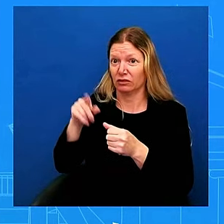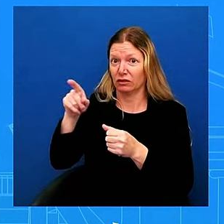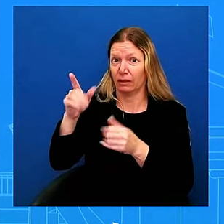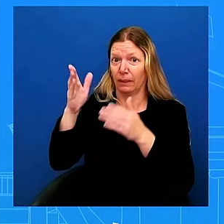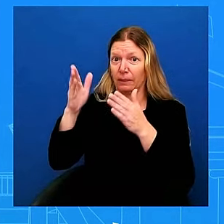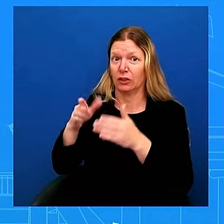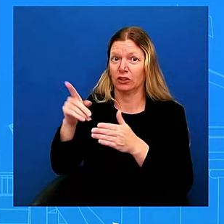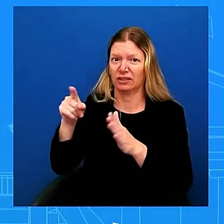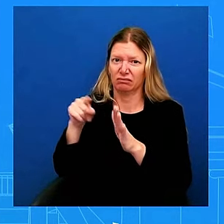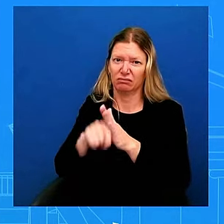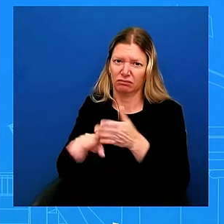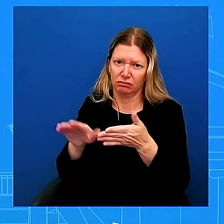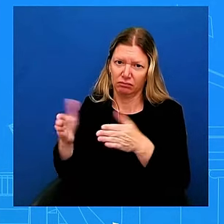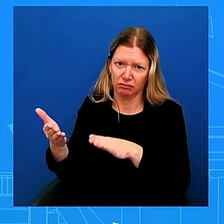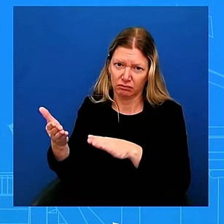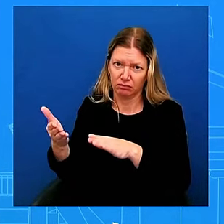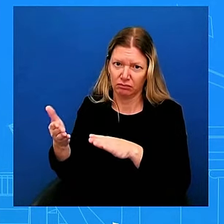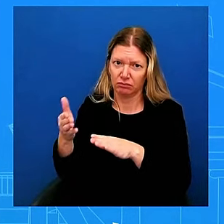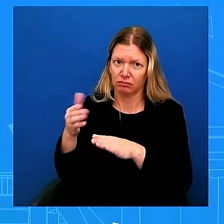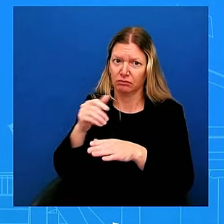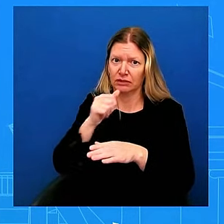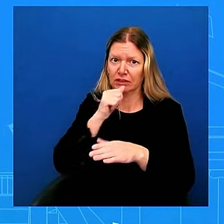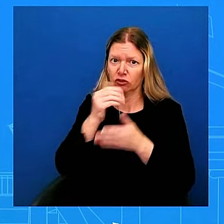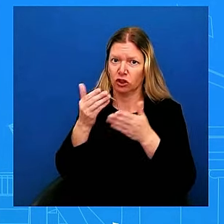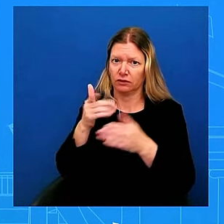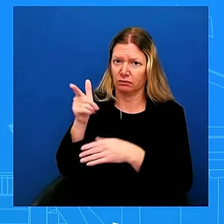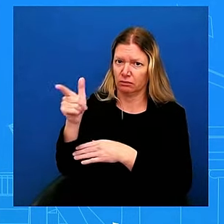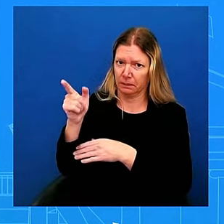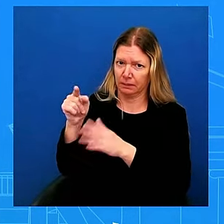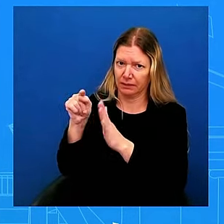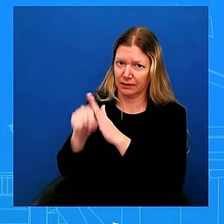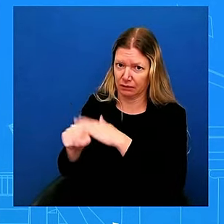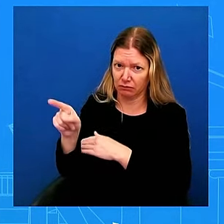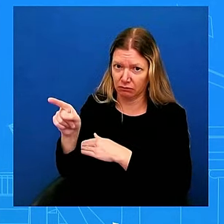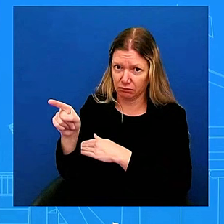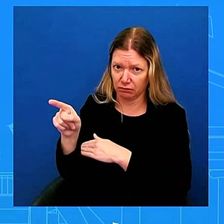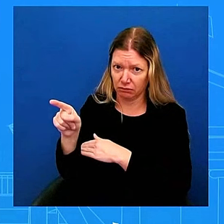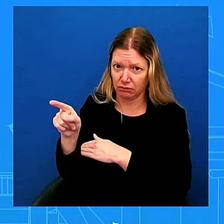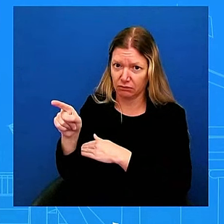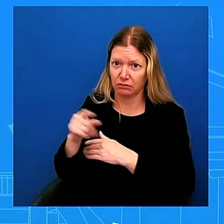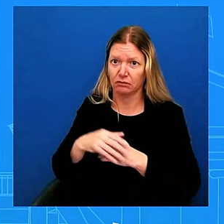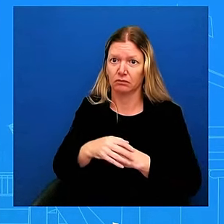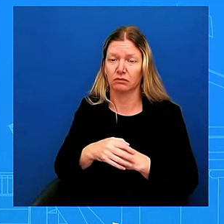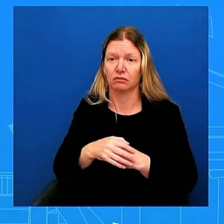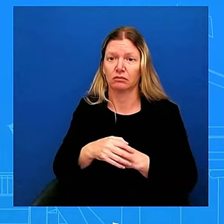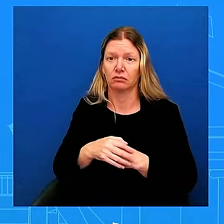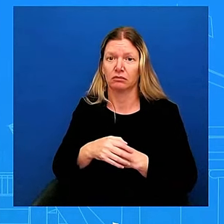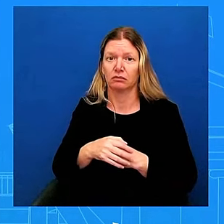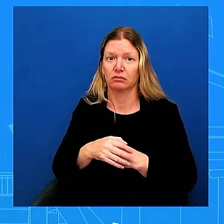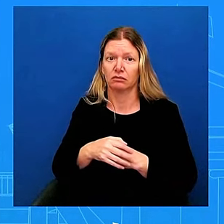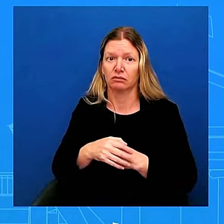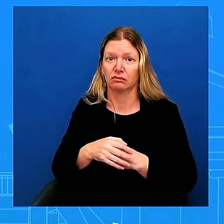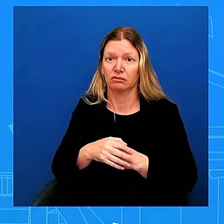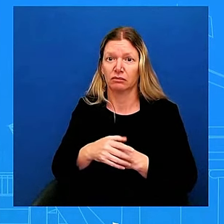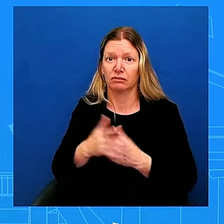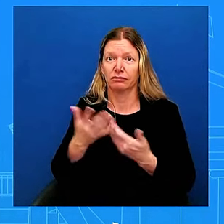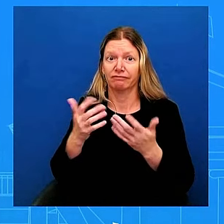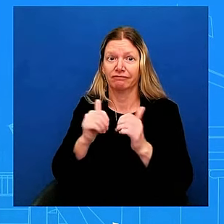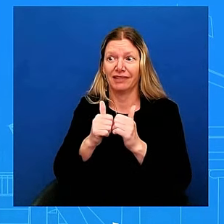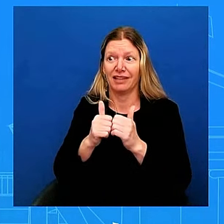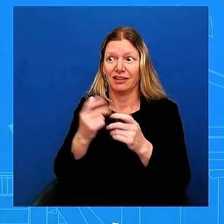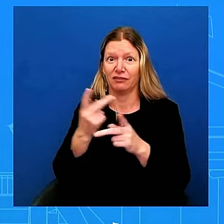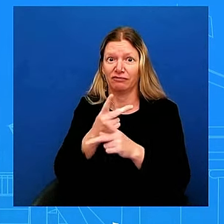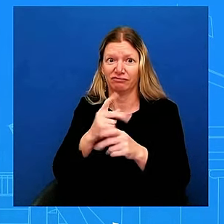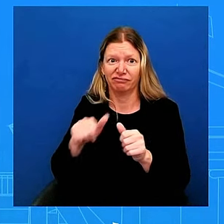States Secret Service. The ability to identify a motive is something that in